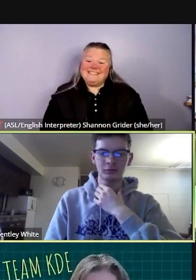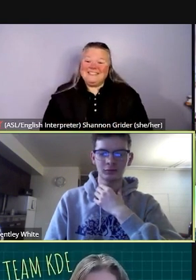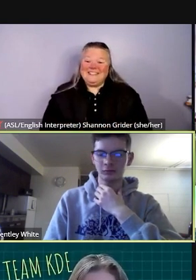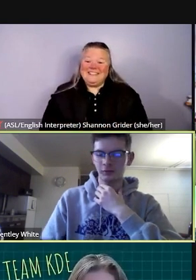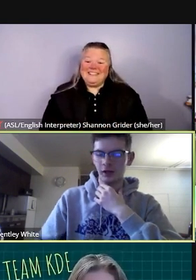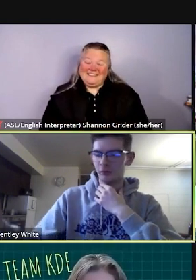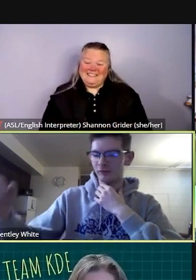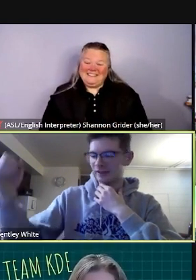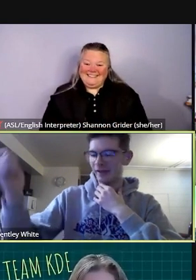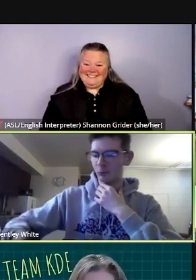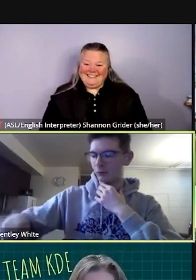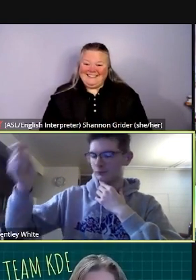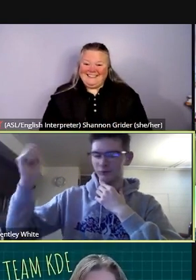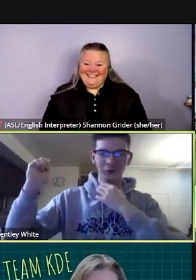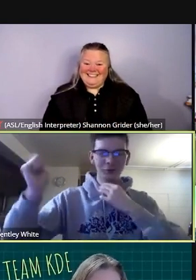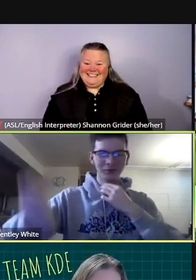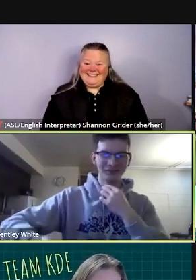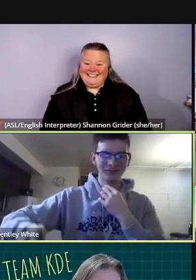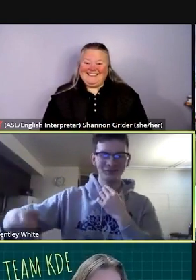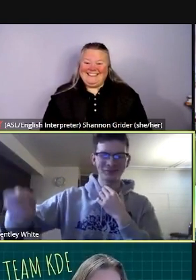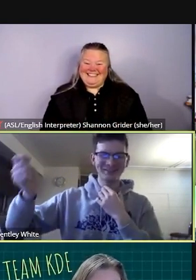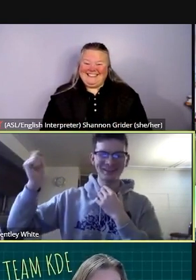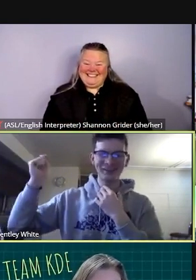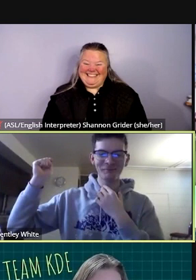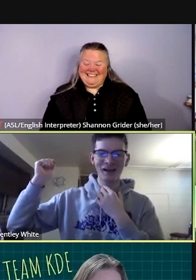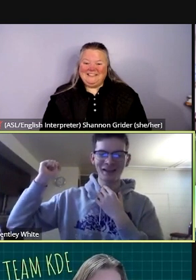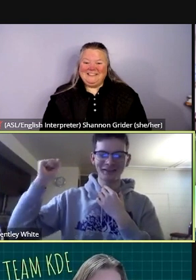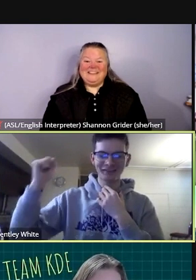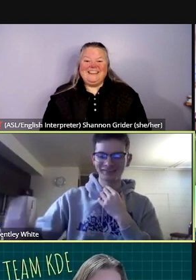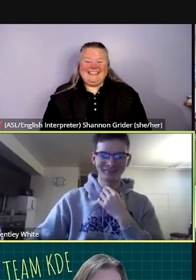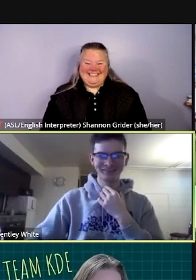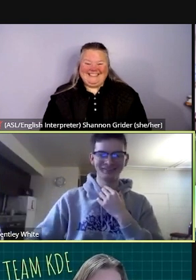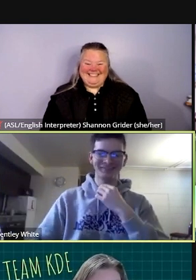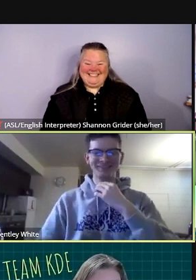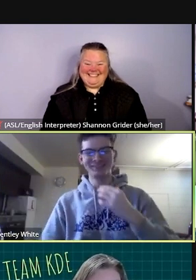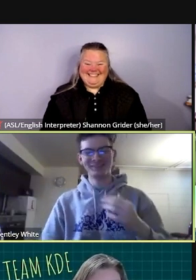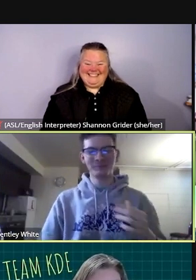so I don't have a gavel, so we'll just say goodbye.